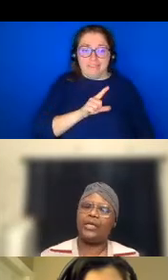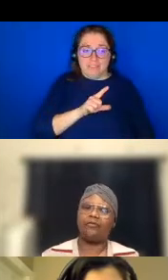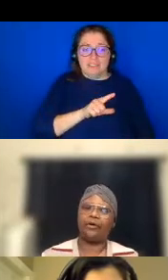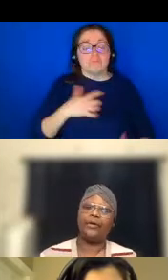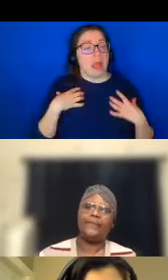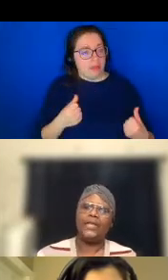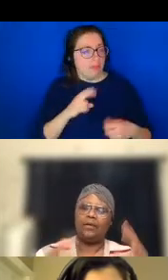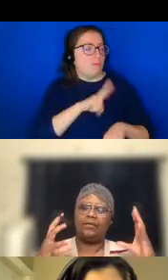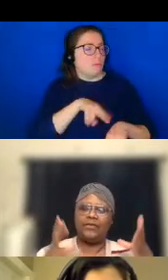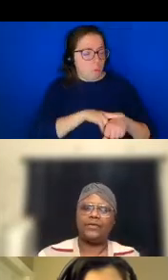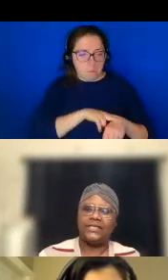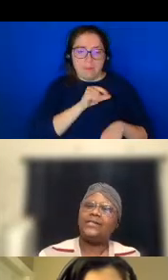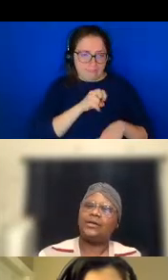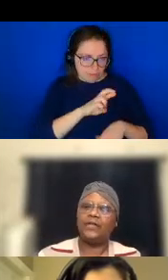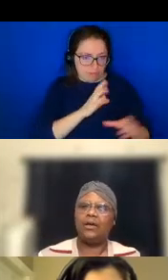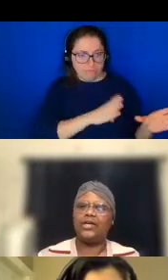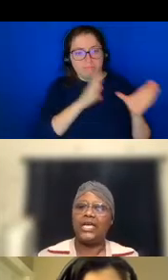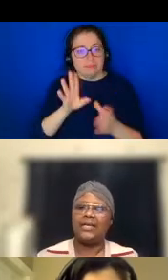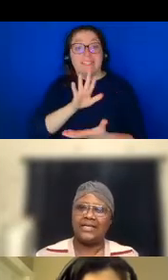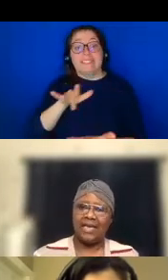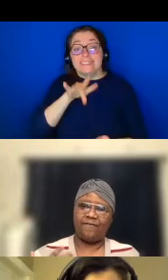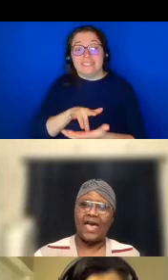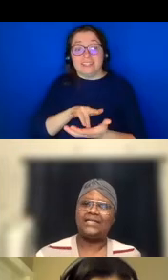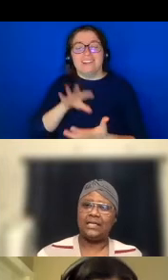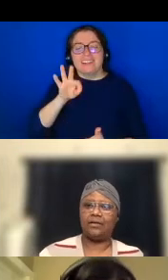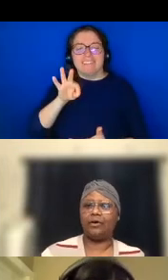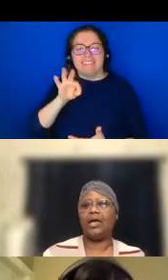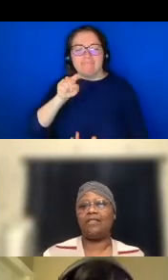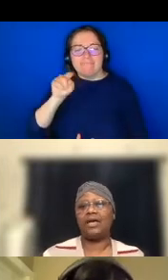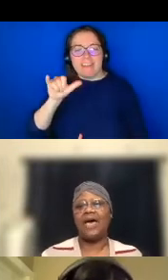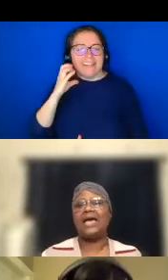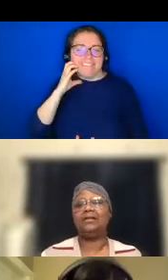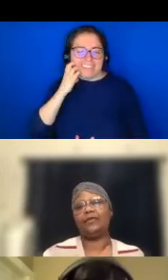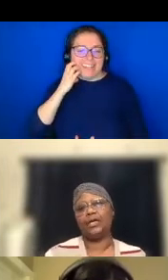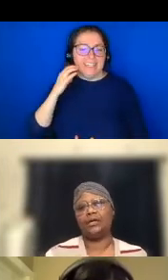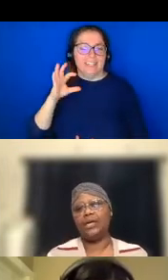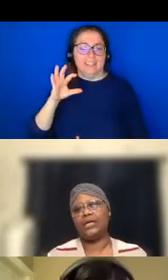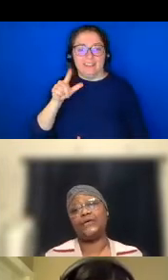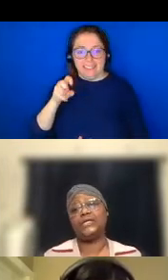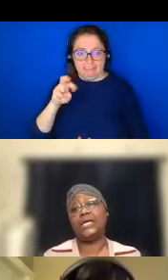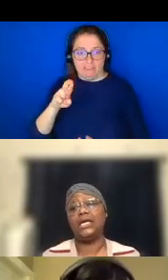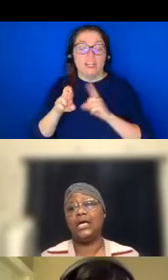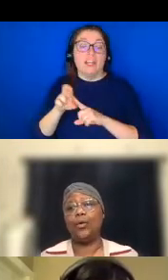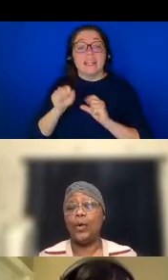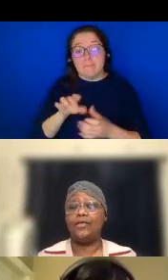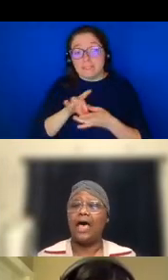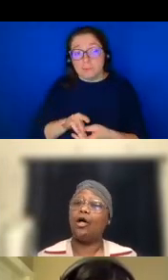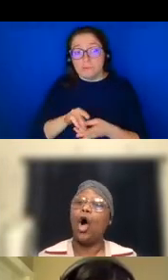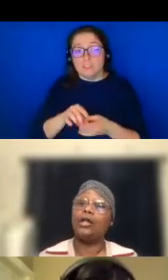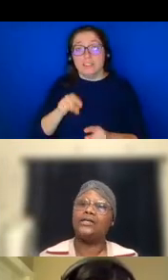healthy liver. To the center of the image is a fatty liver, and that fatty liver can be associated